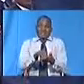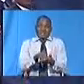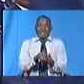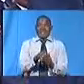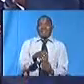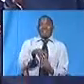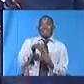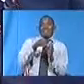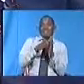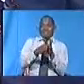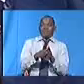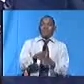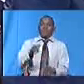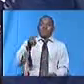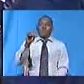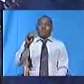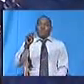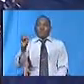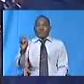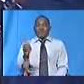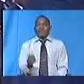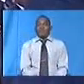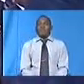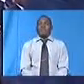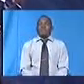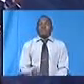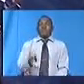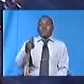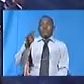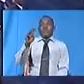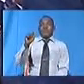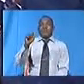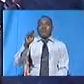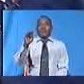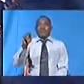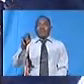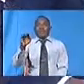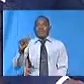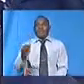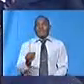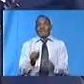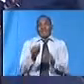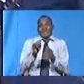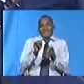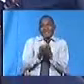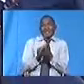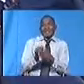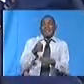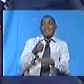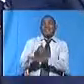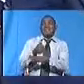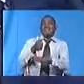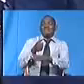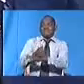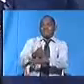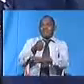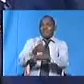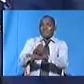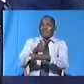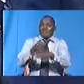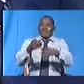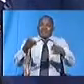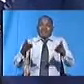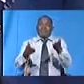Lord, the nature of the allegations are really quite